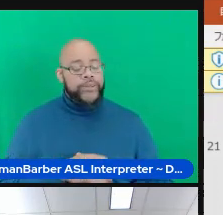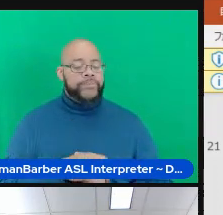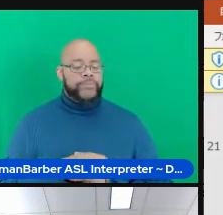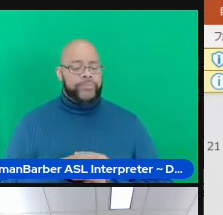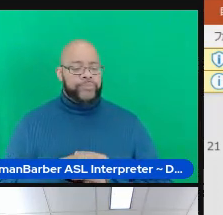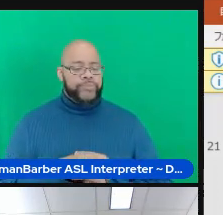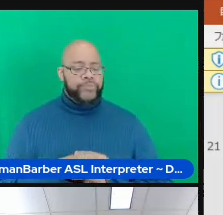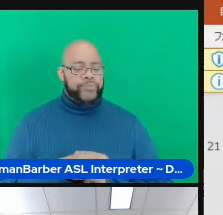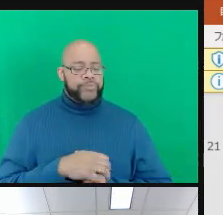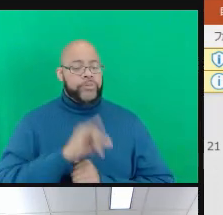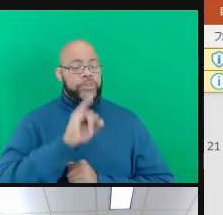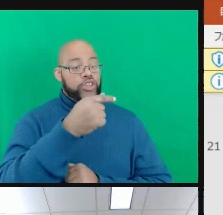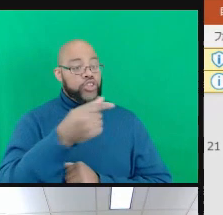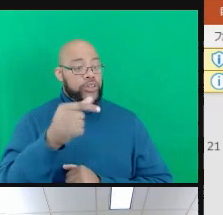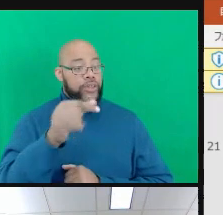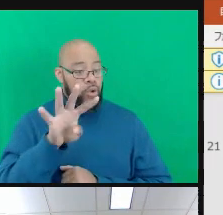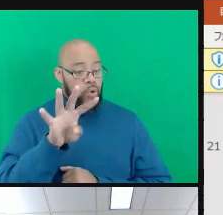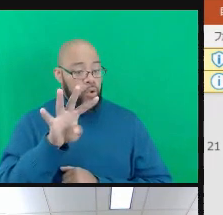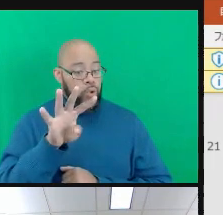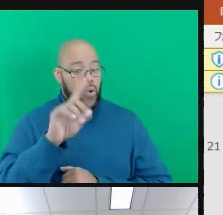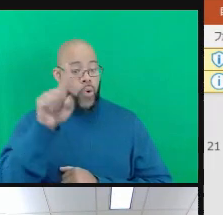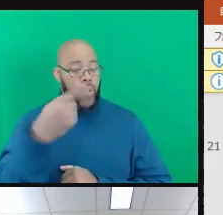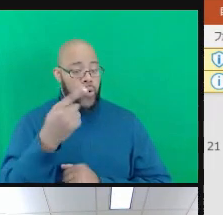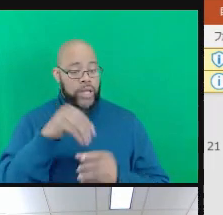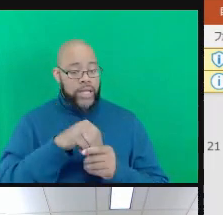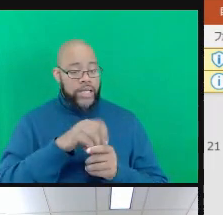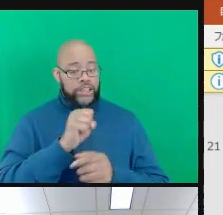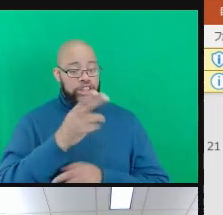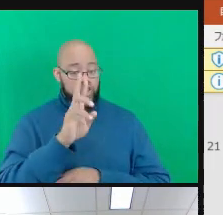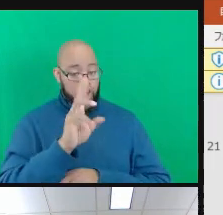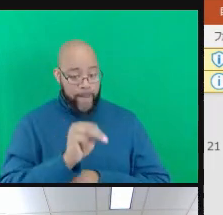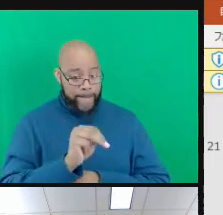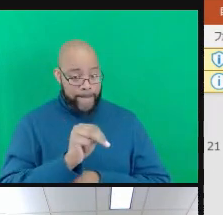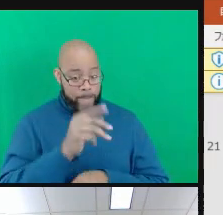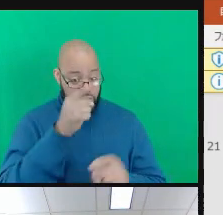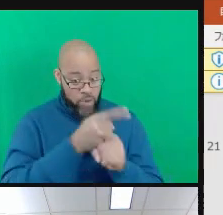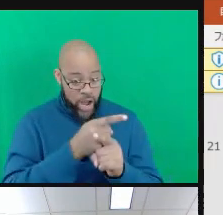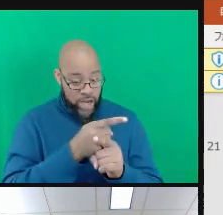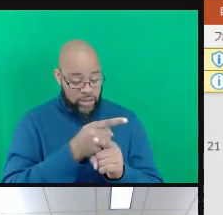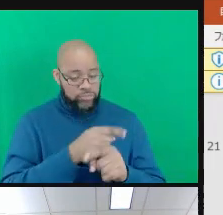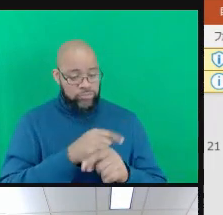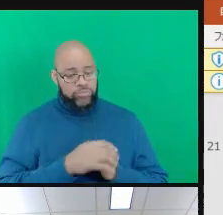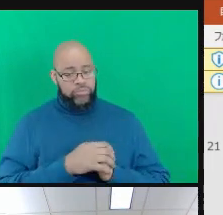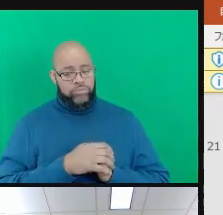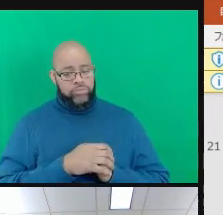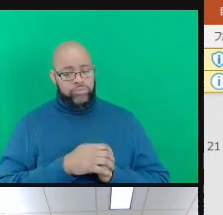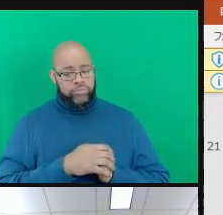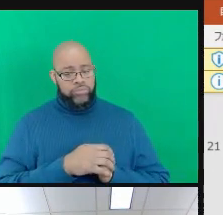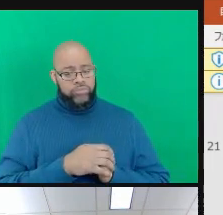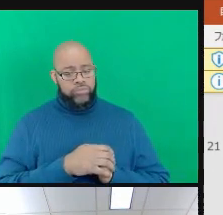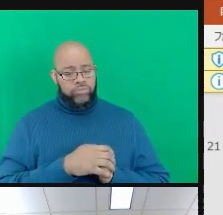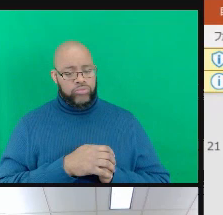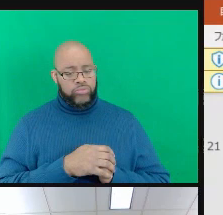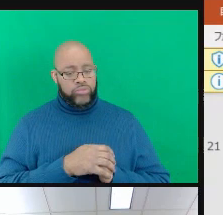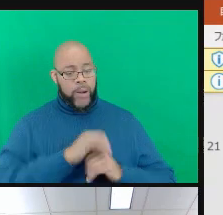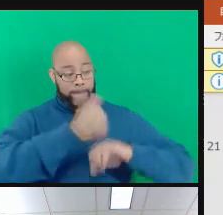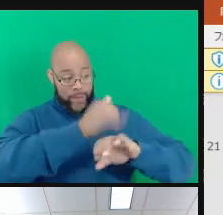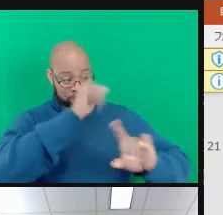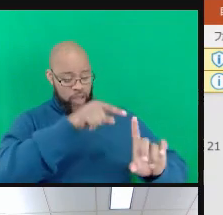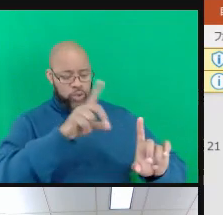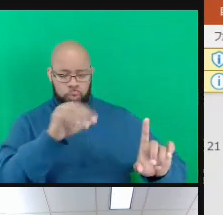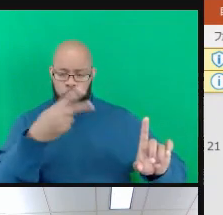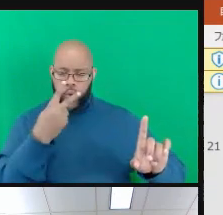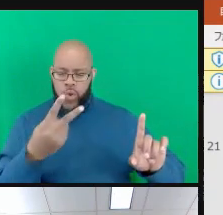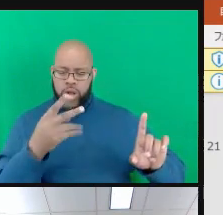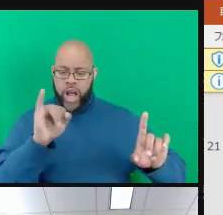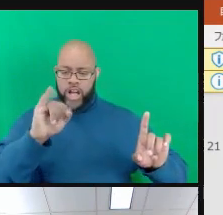that IgG4 is only in the serum, correct? And if and then based on that, do you ever look